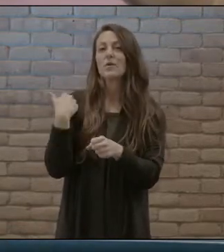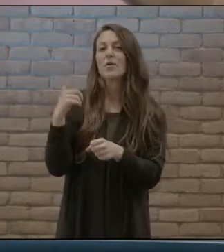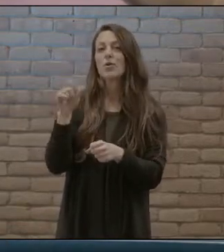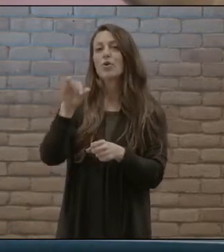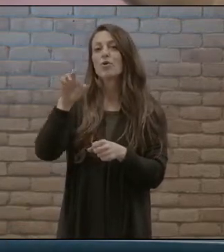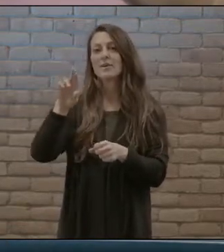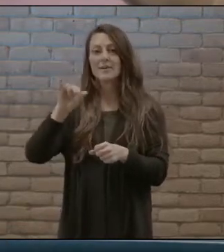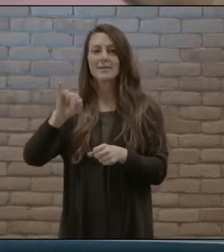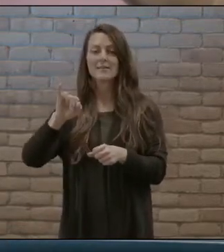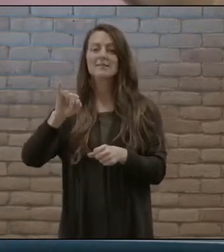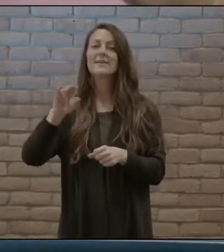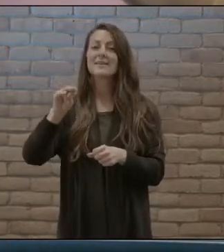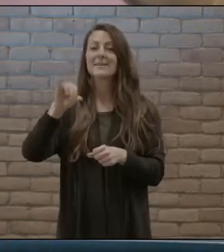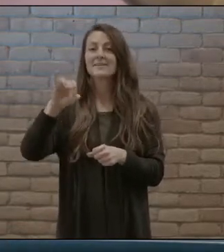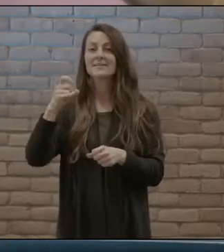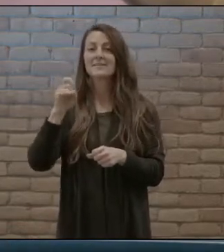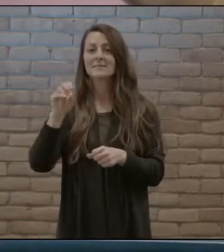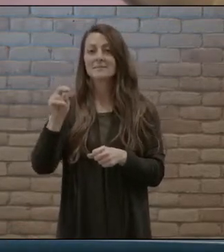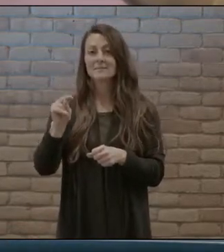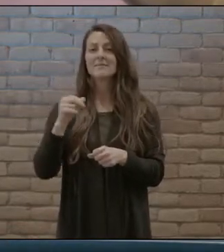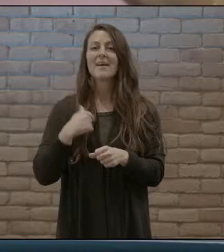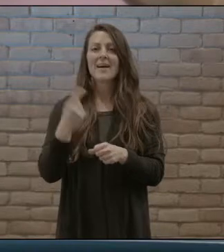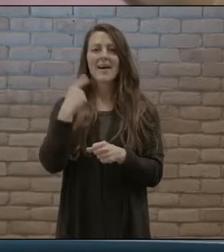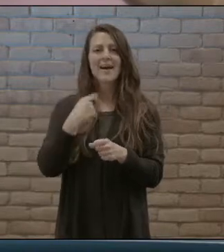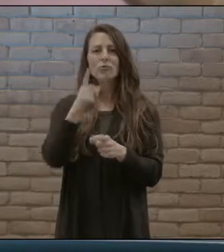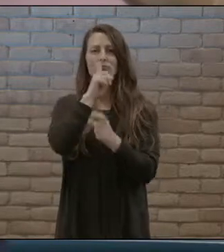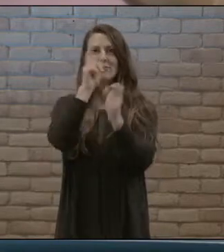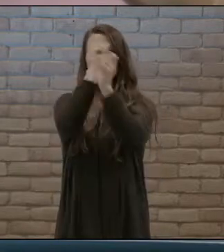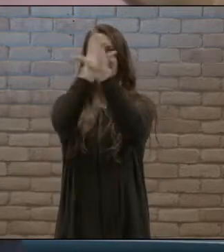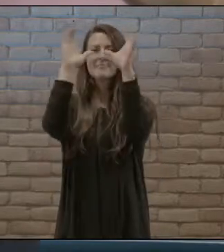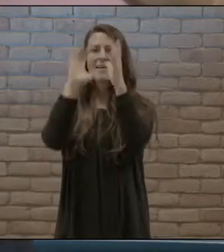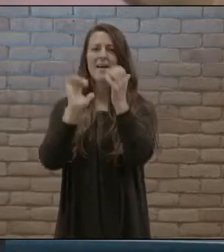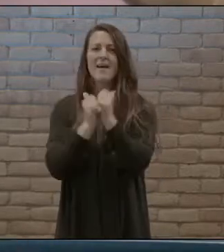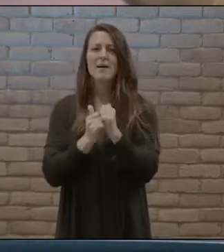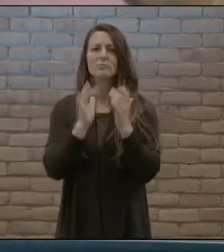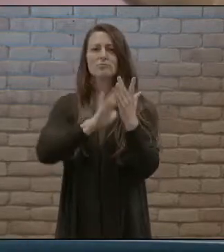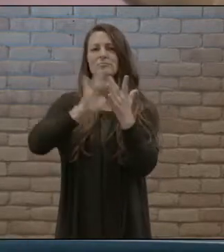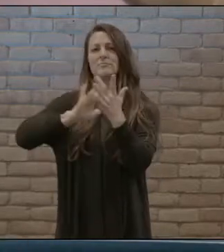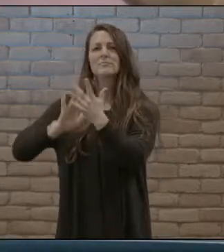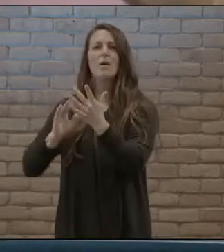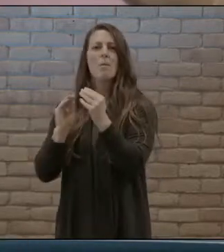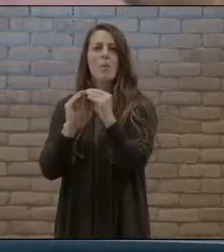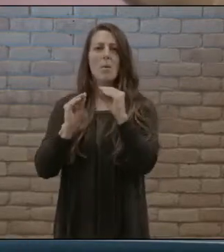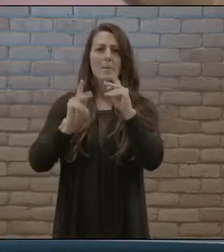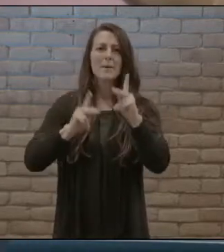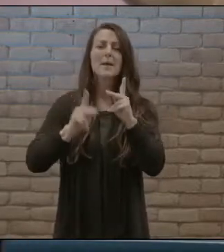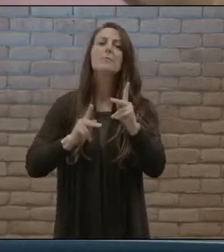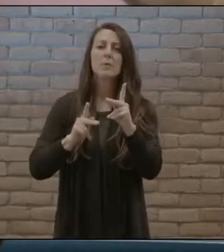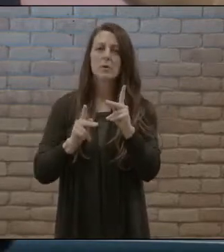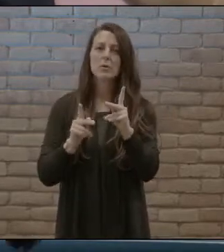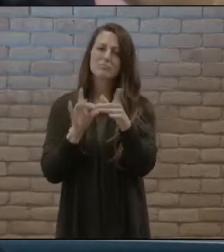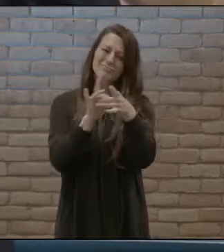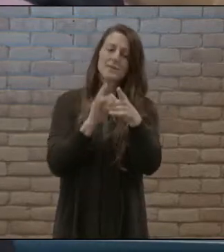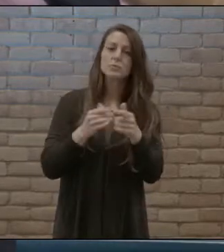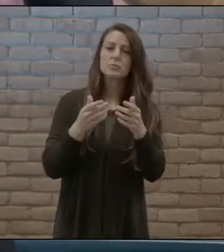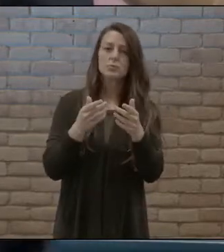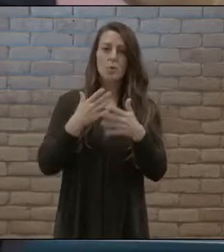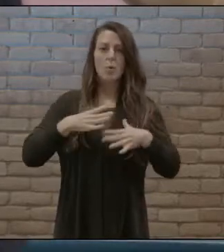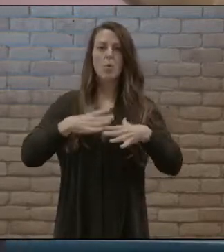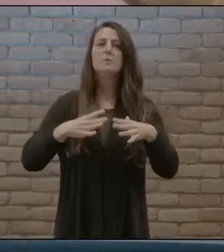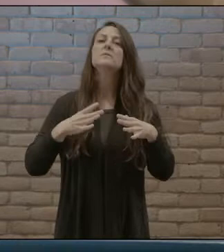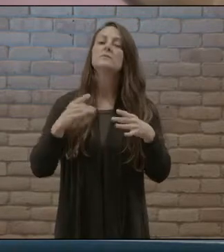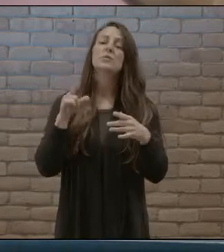for how we could reach more people through a similar type of way in clothes. And so she started